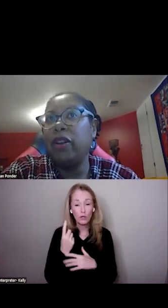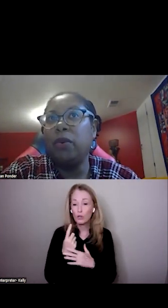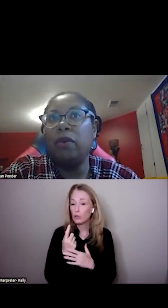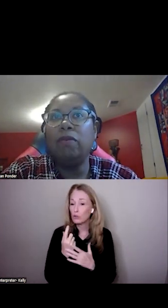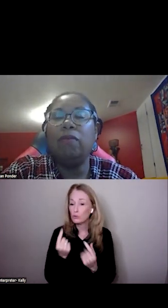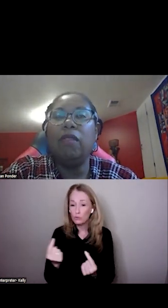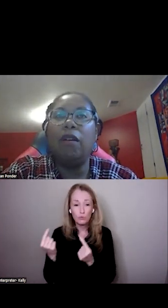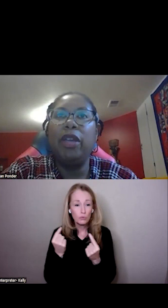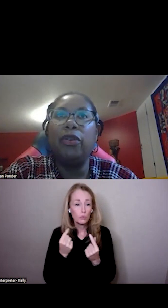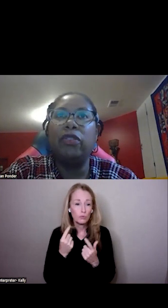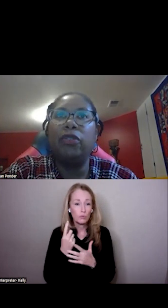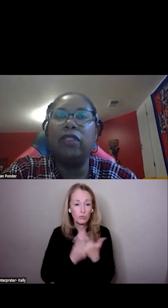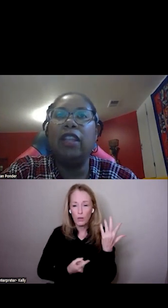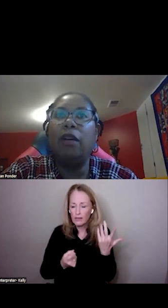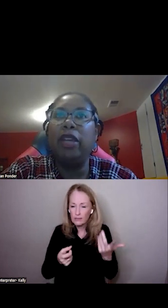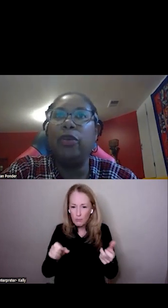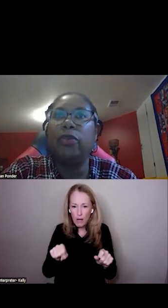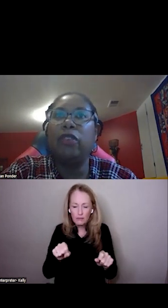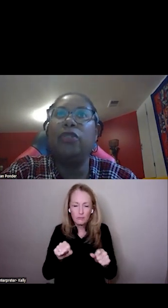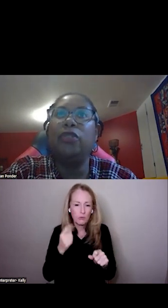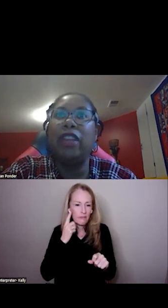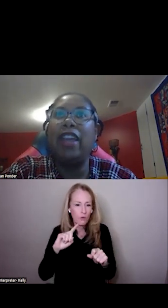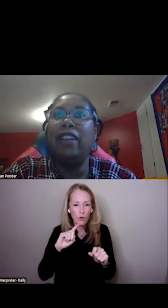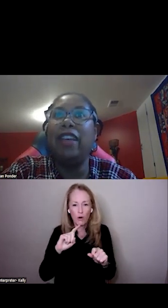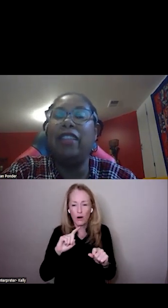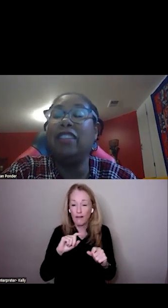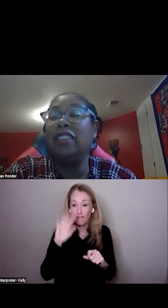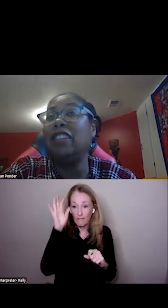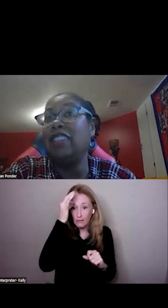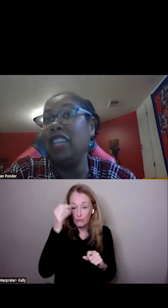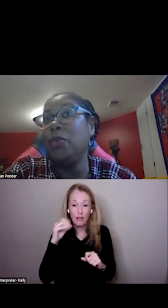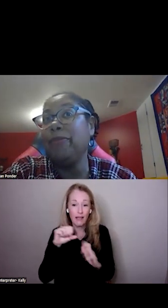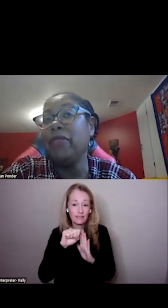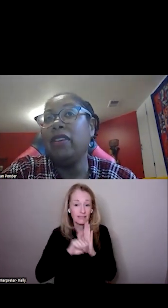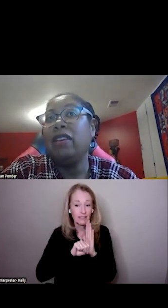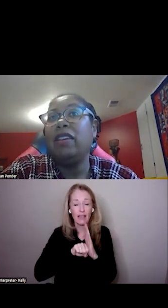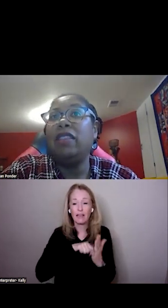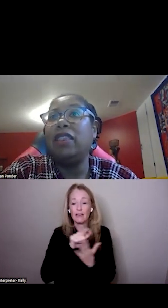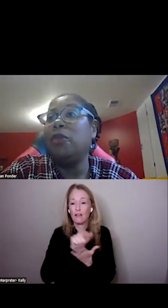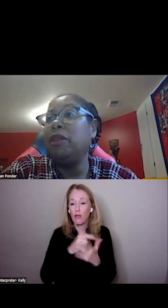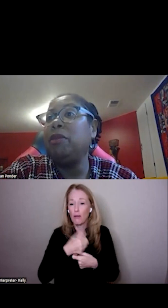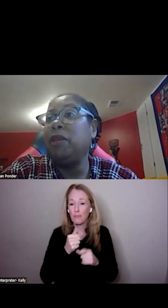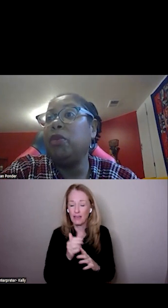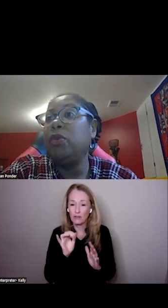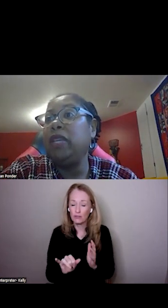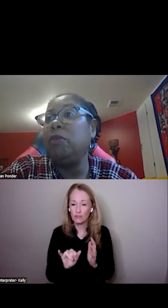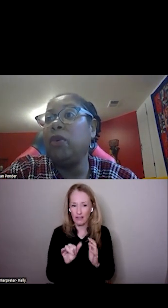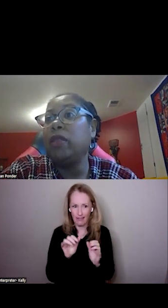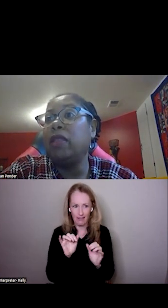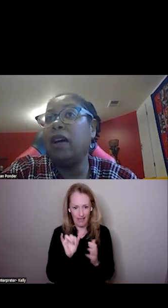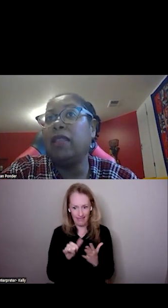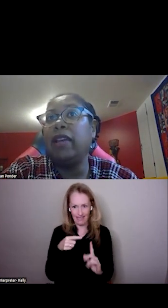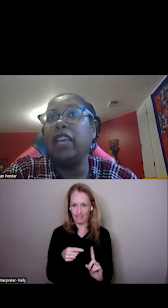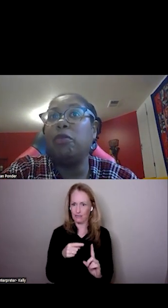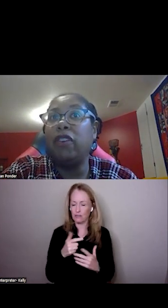our federal lawmakers and our state lawmakers understand that this is a continuum, and that there may be people who need more